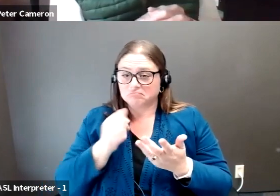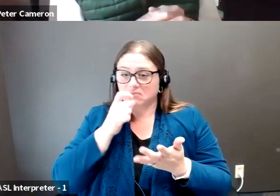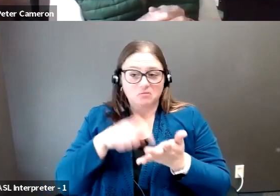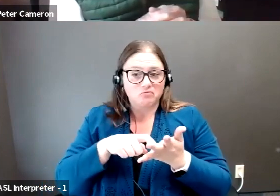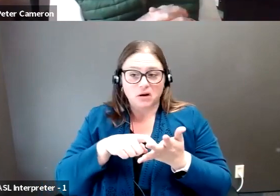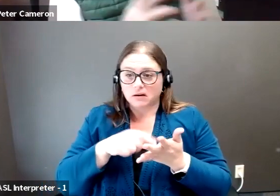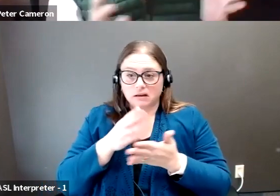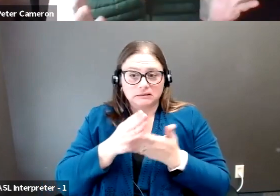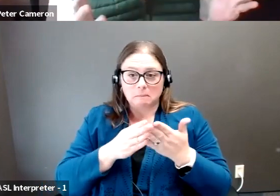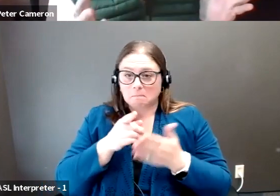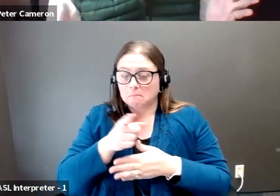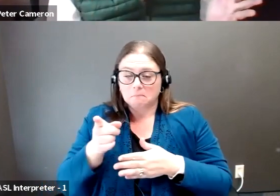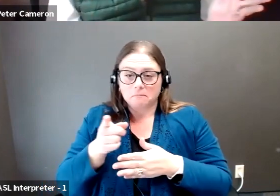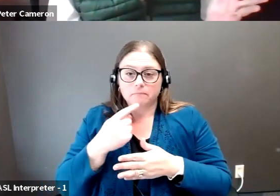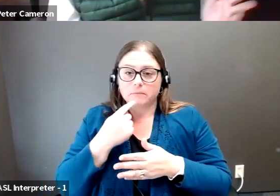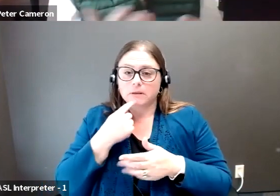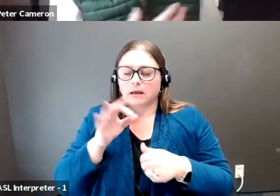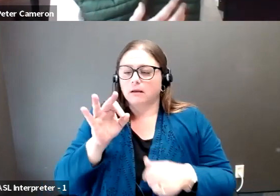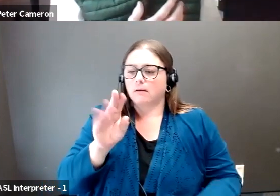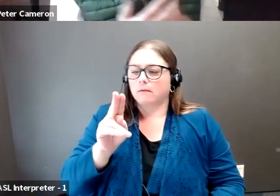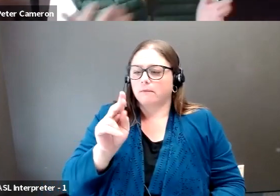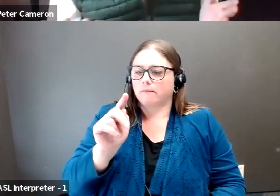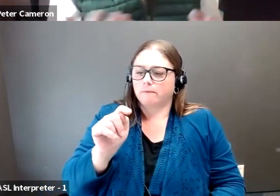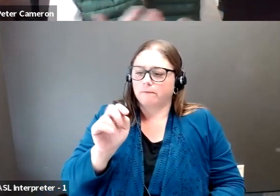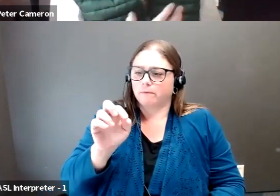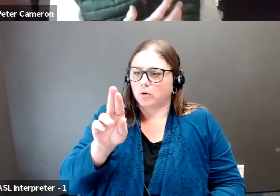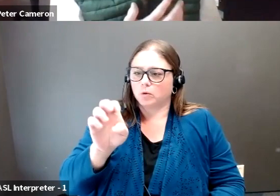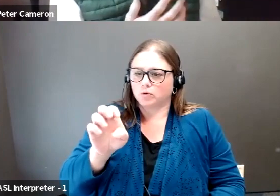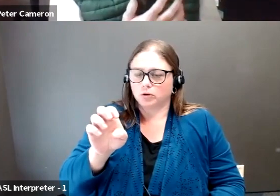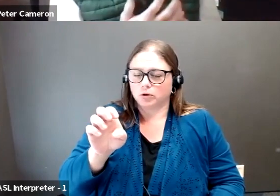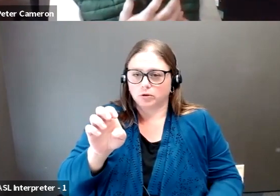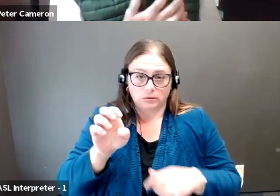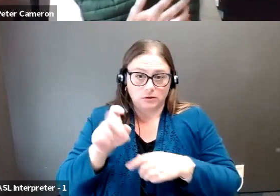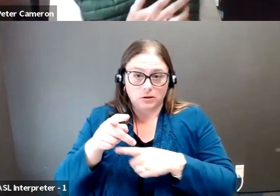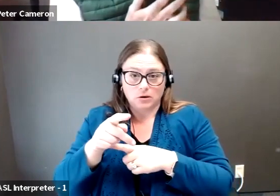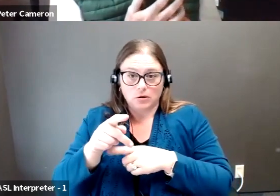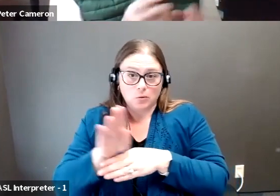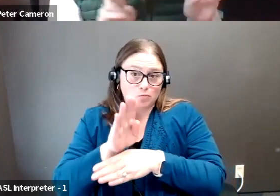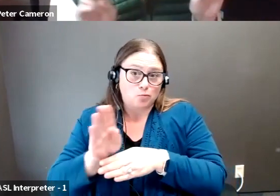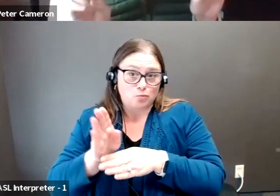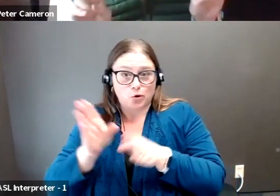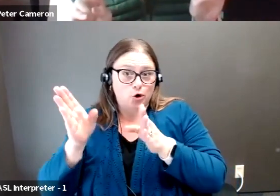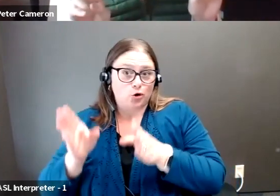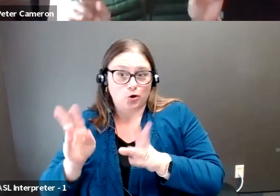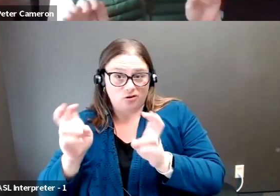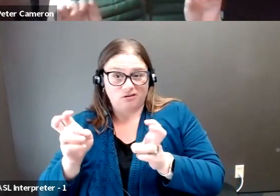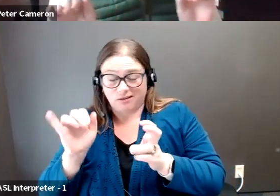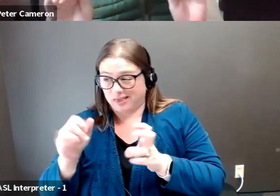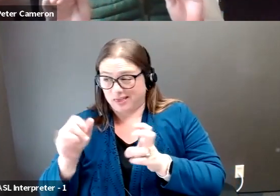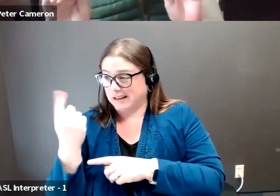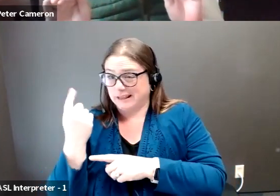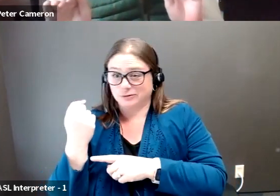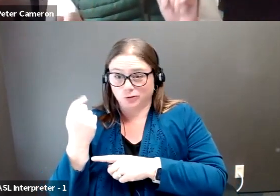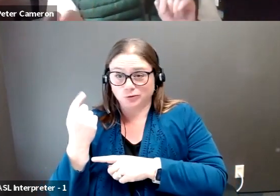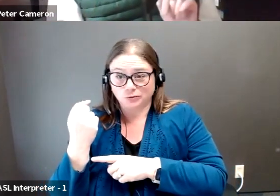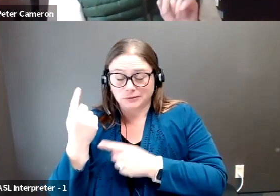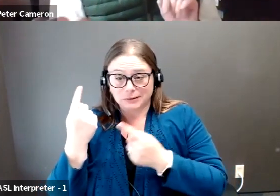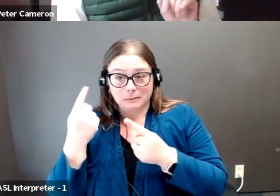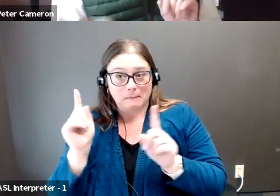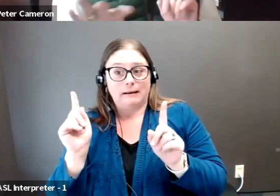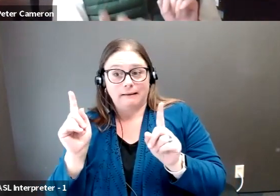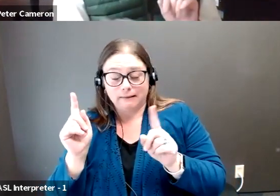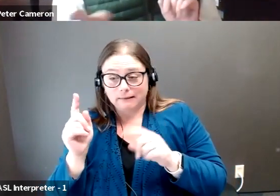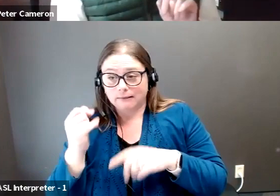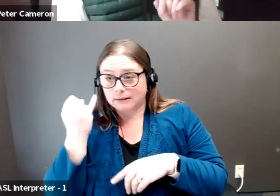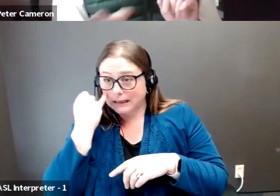like Futurepreneur for entrepreneurs. It was only last year that Futurepreneur would actually, if you went